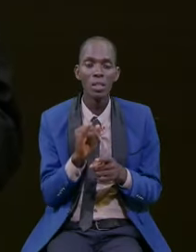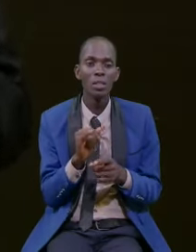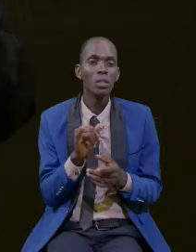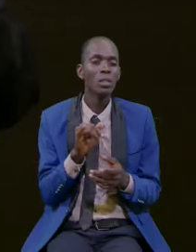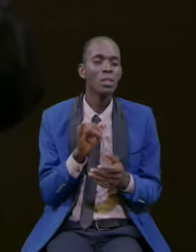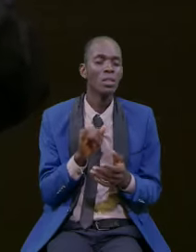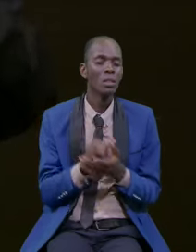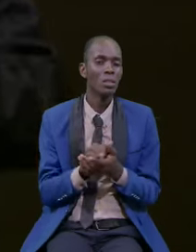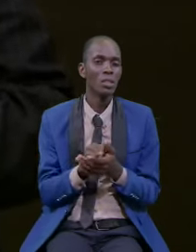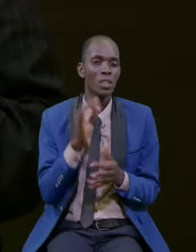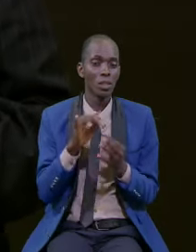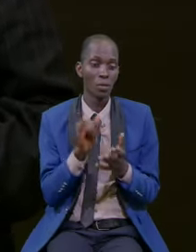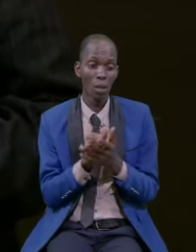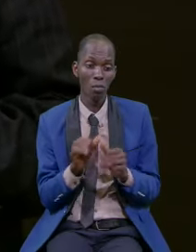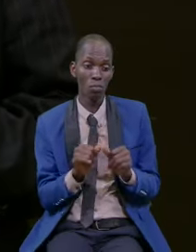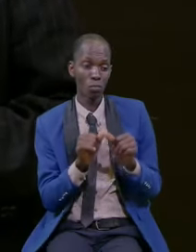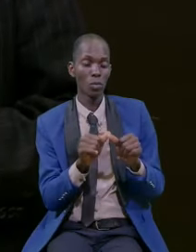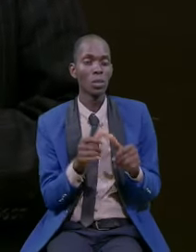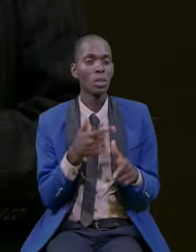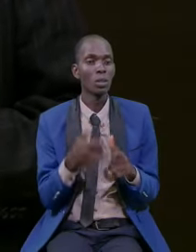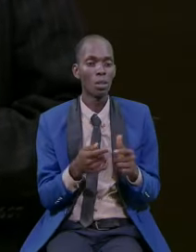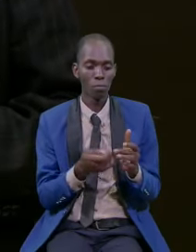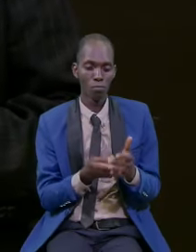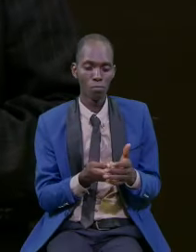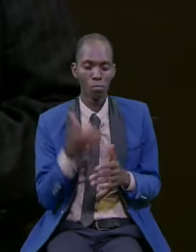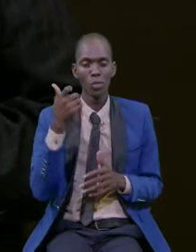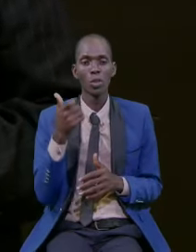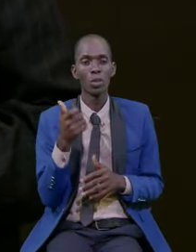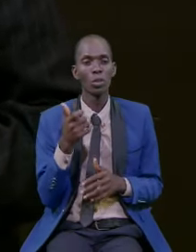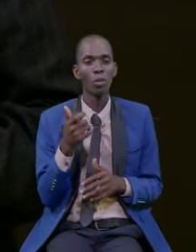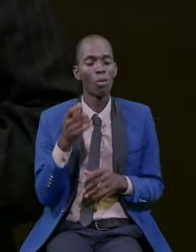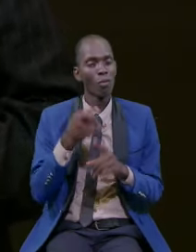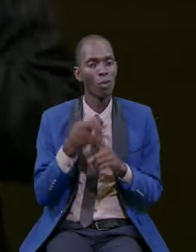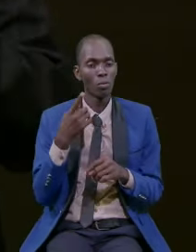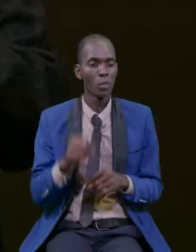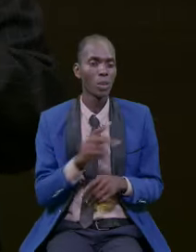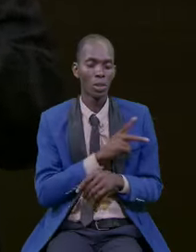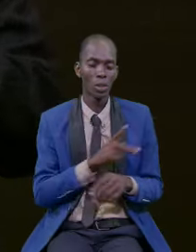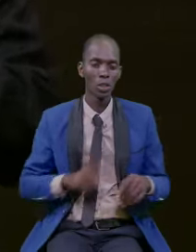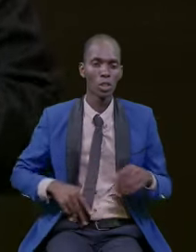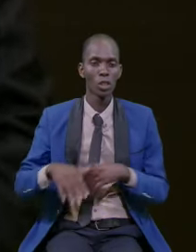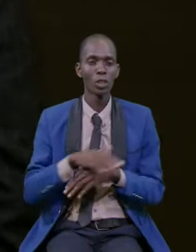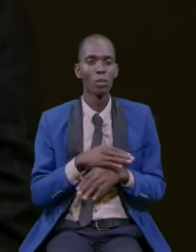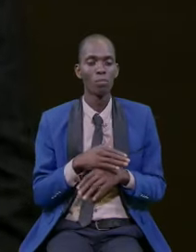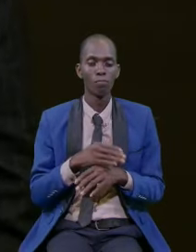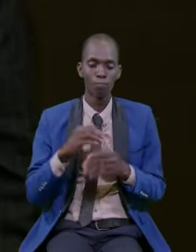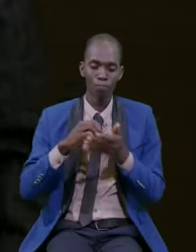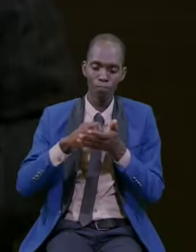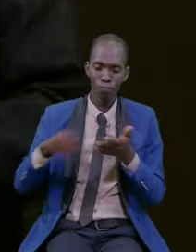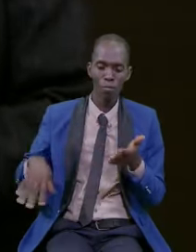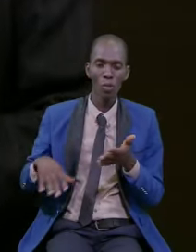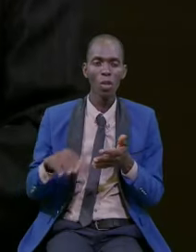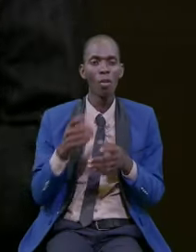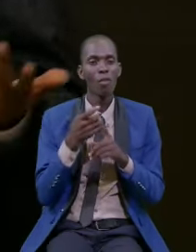continues, expulsion will come from the kingdom. Elimination will